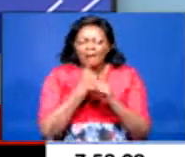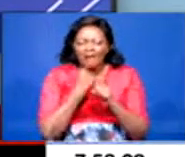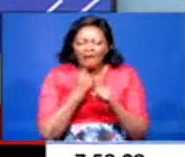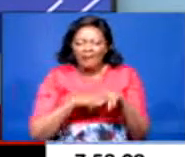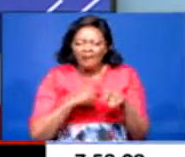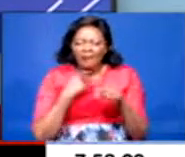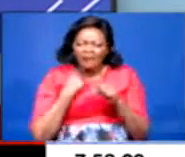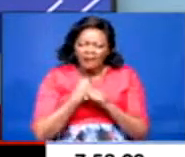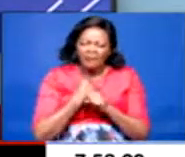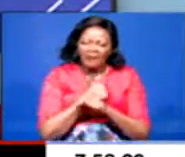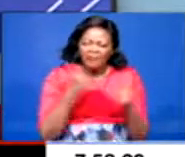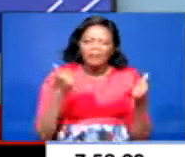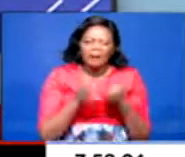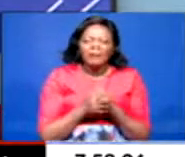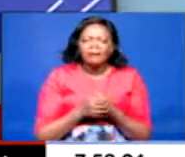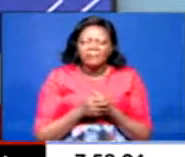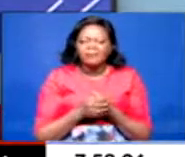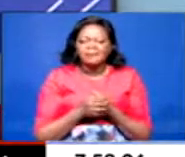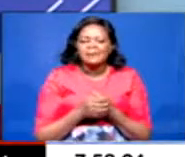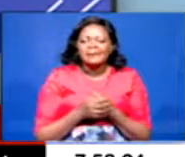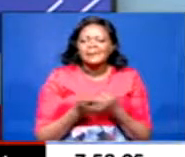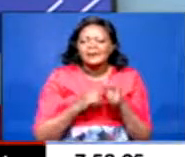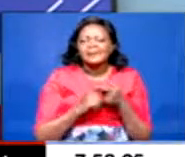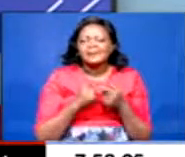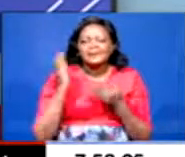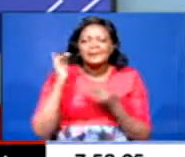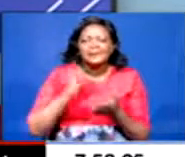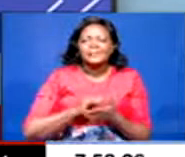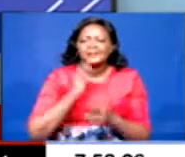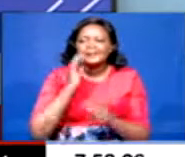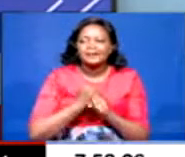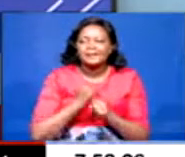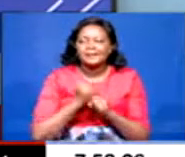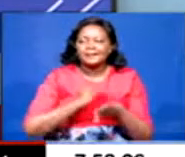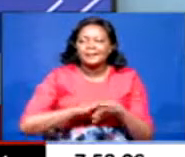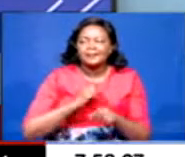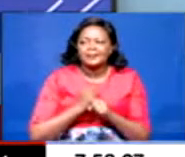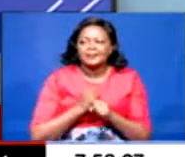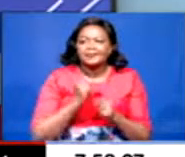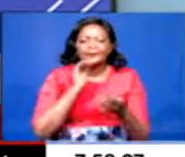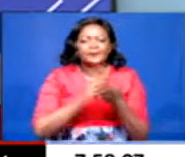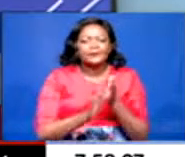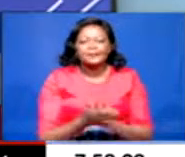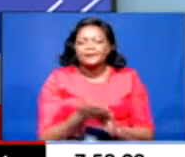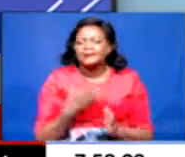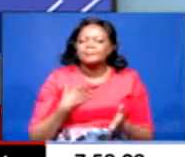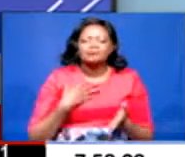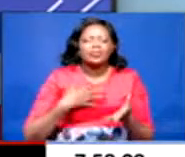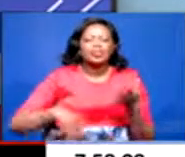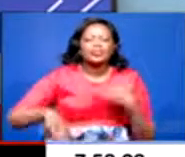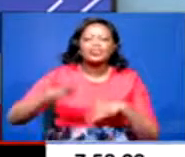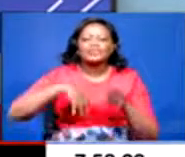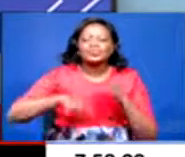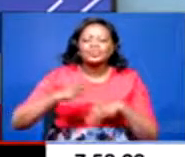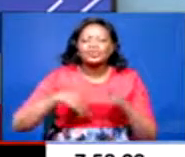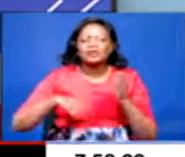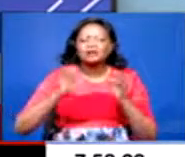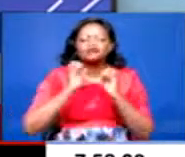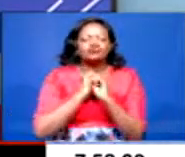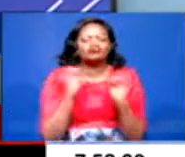have faith that he is going to do a good job. Mm. And he doesn't, nobody wants a bungled election. Mm. Nobody, not even a village